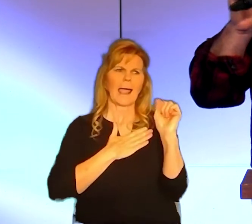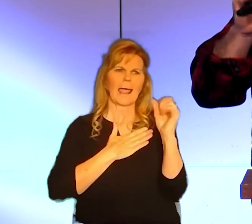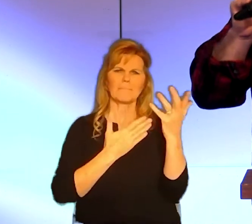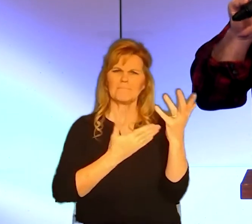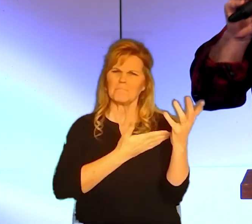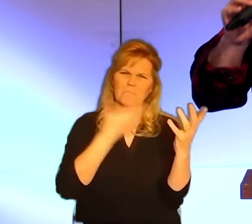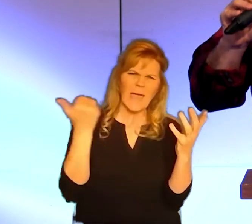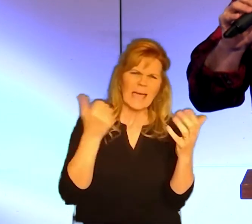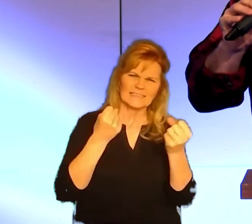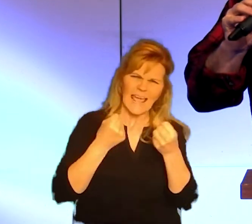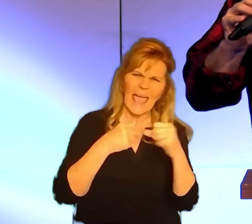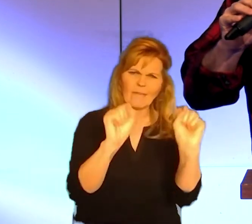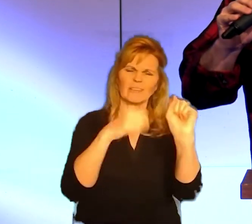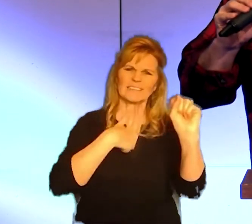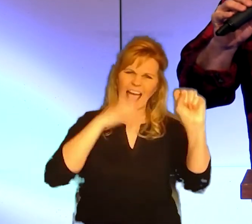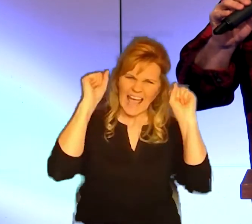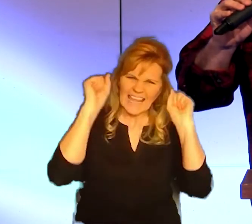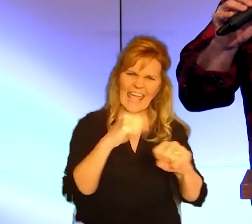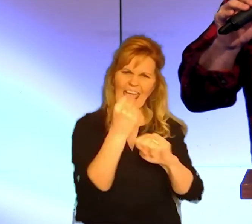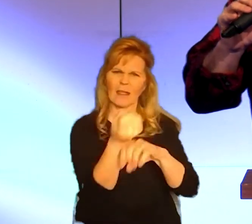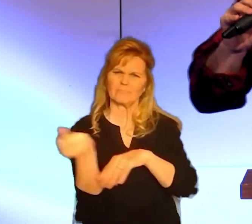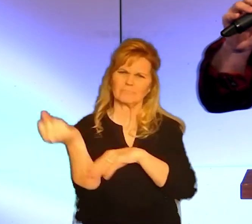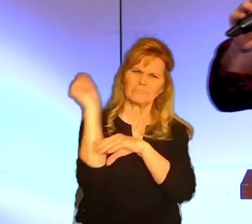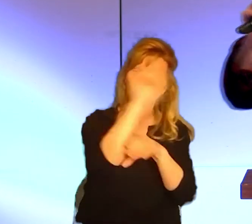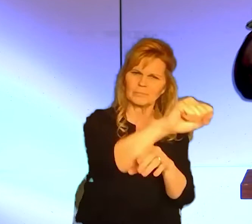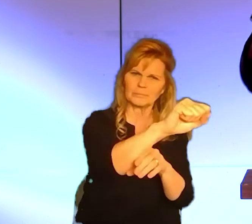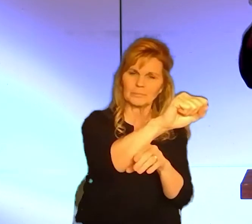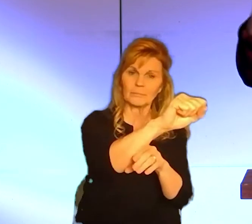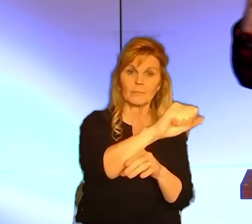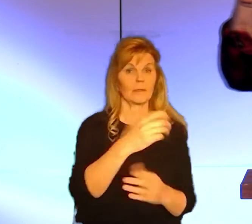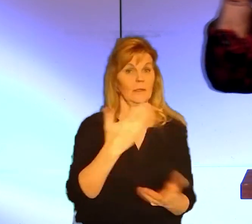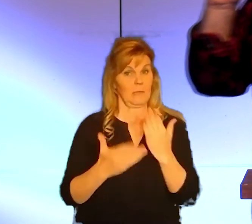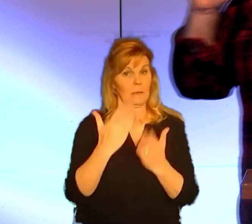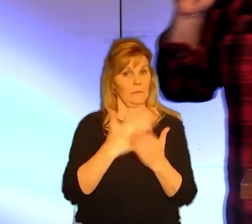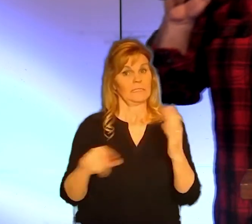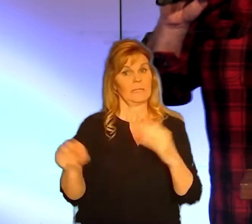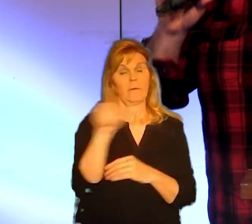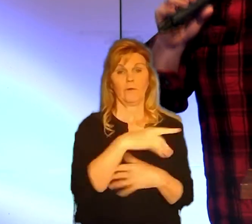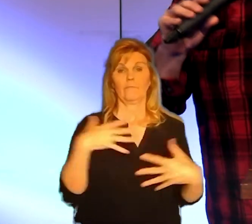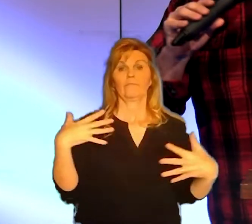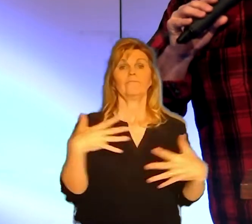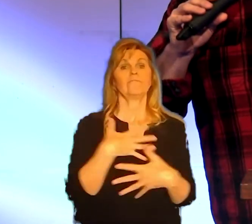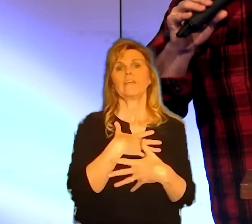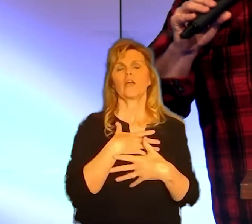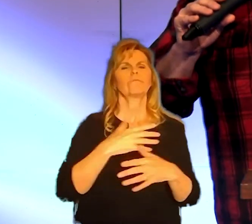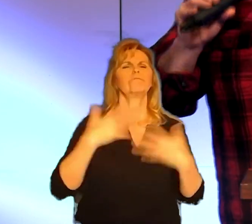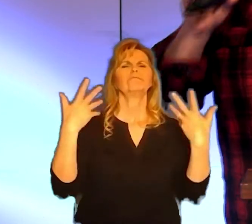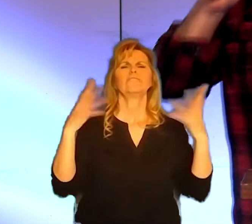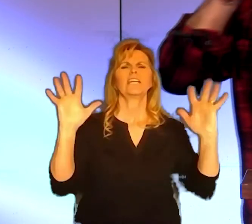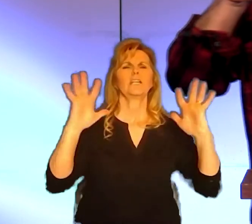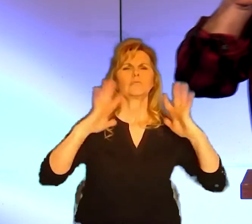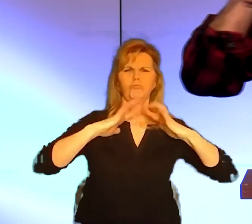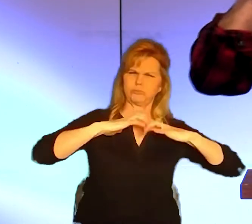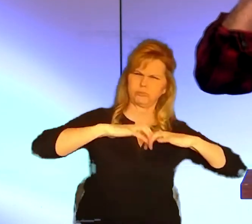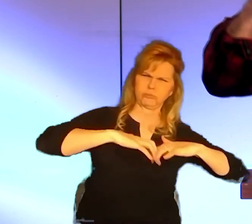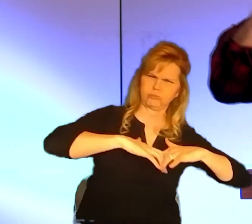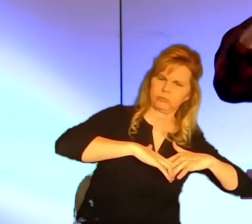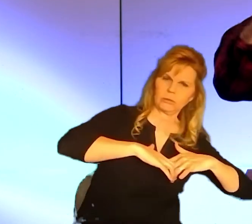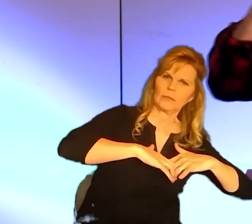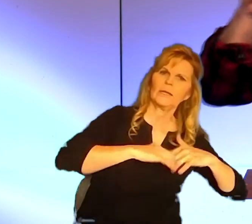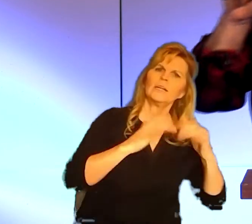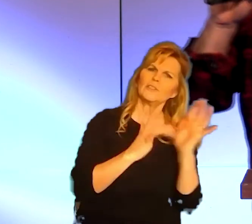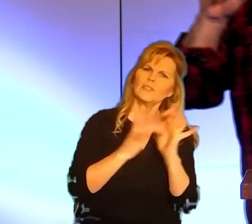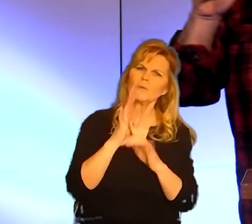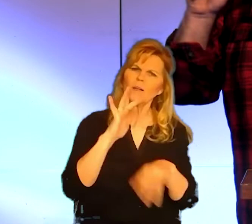best efforts. And your fears might be getting the best of you today. But I think Jesus wants to speak to